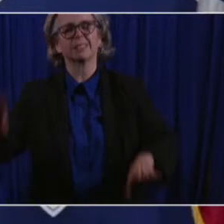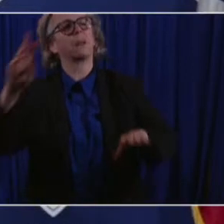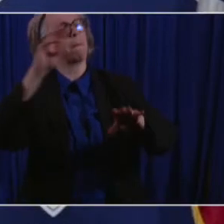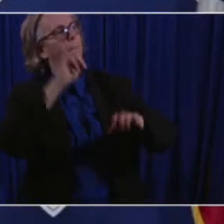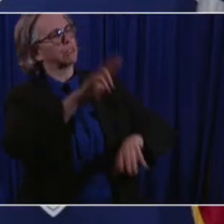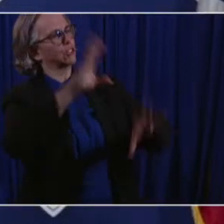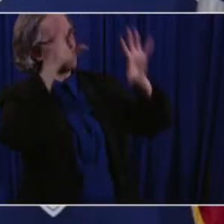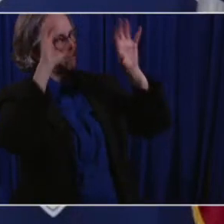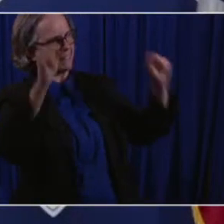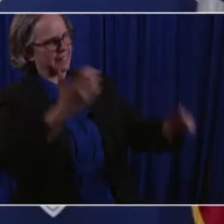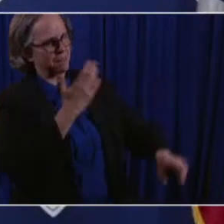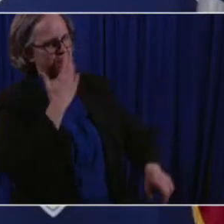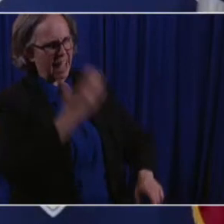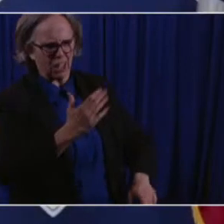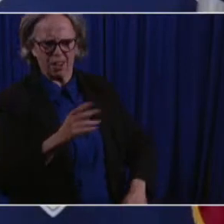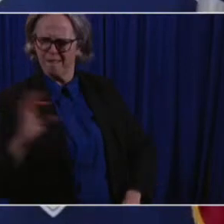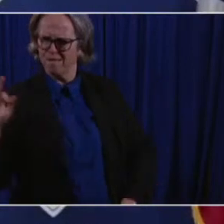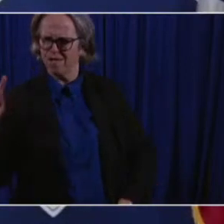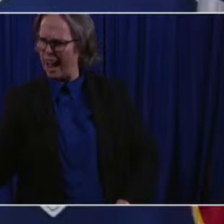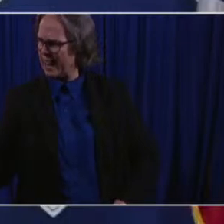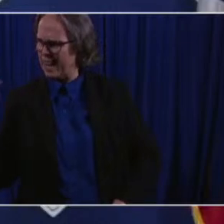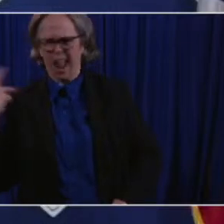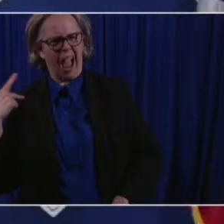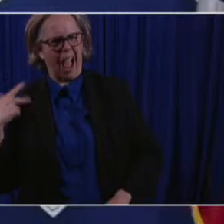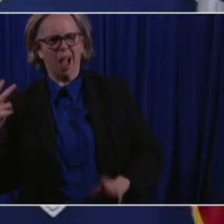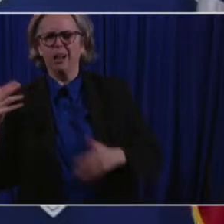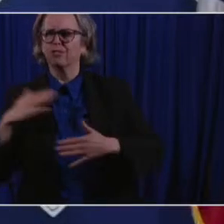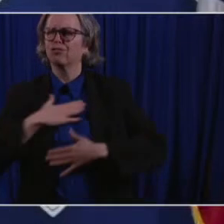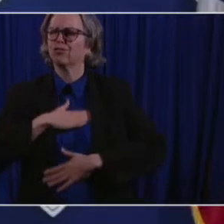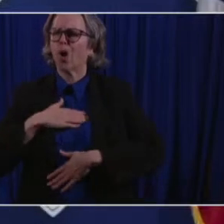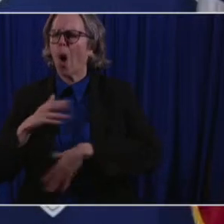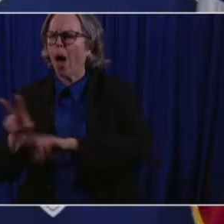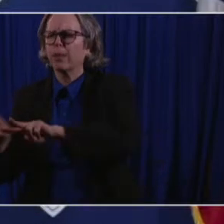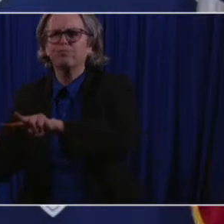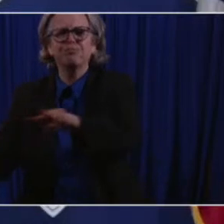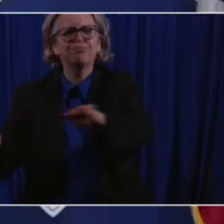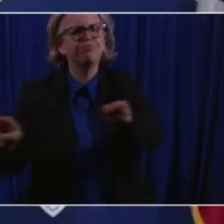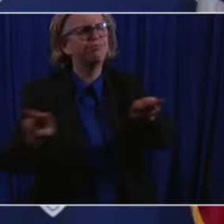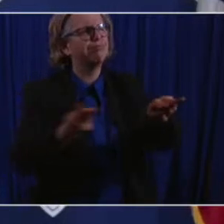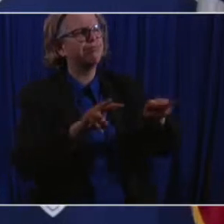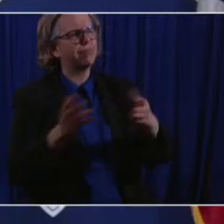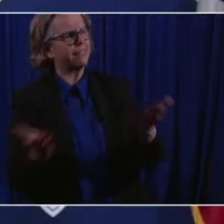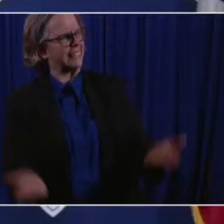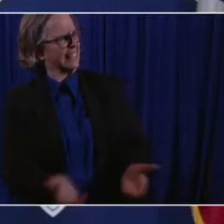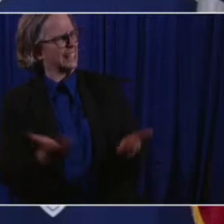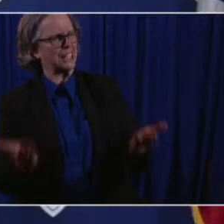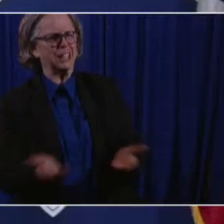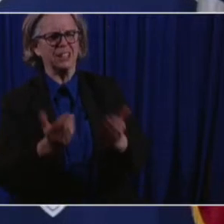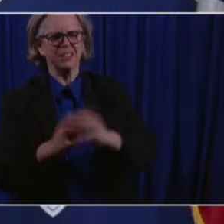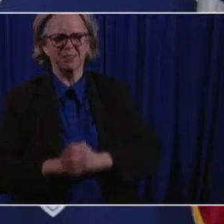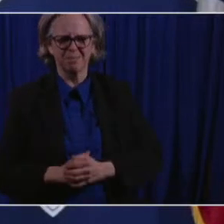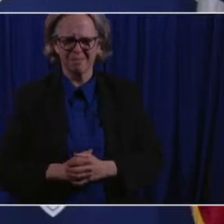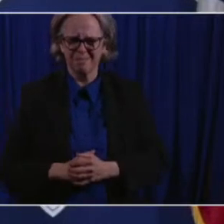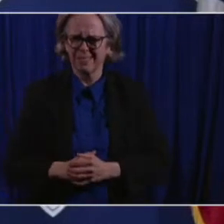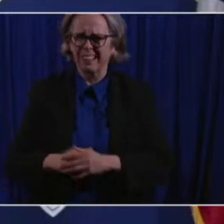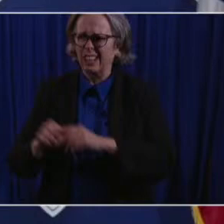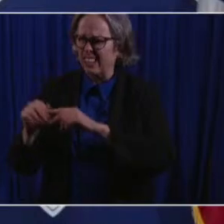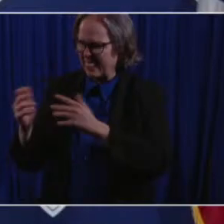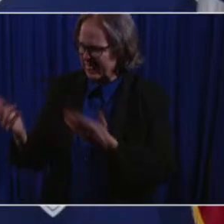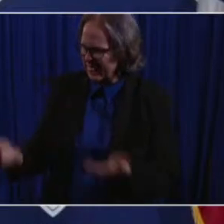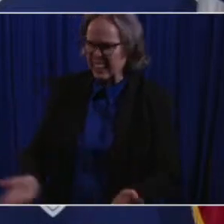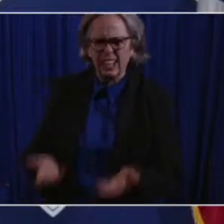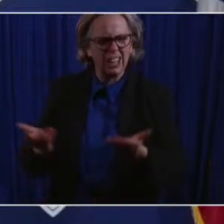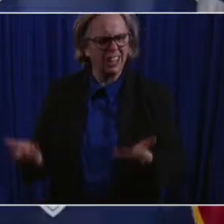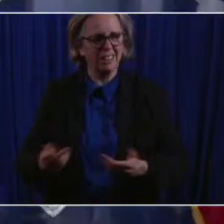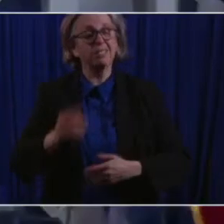our visit. We appreciate it very, very much. Fran and I had a great tour. We saw where they're